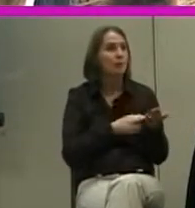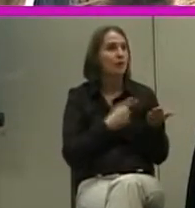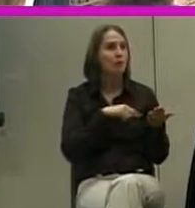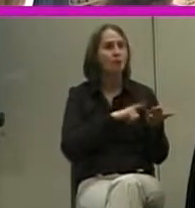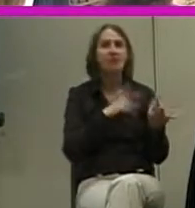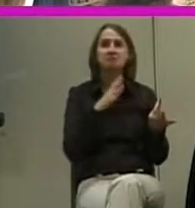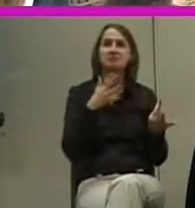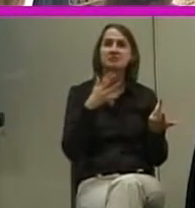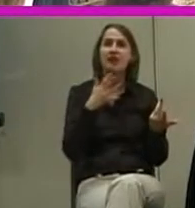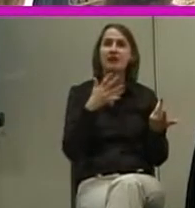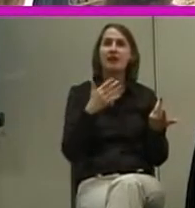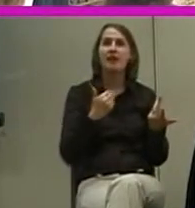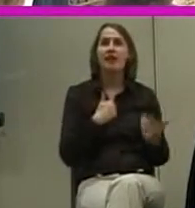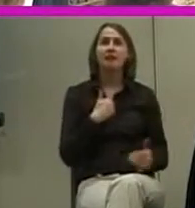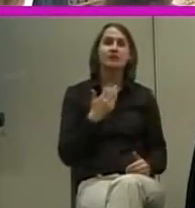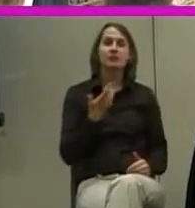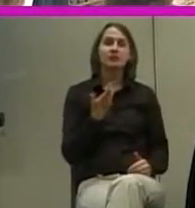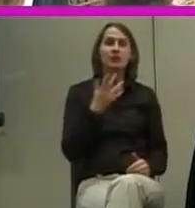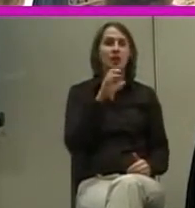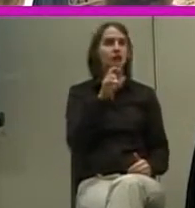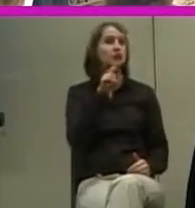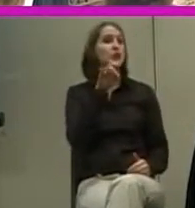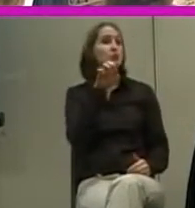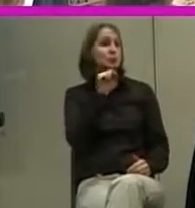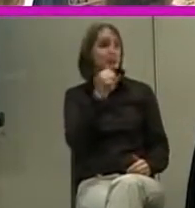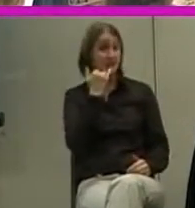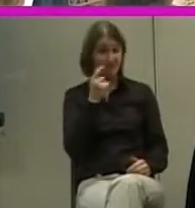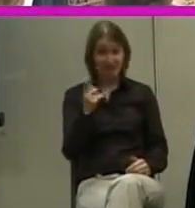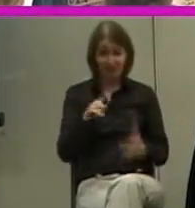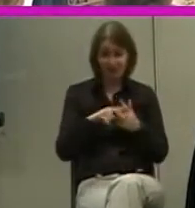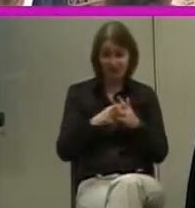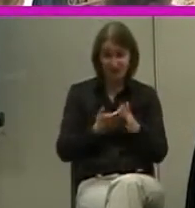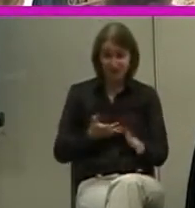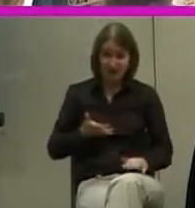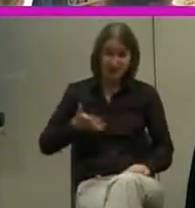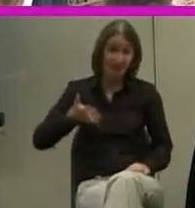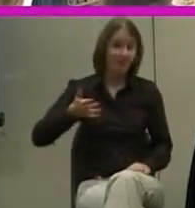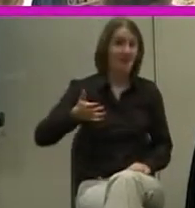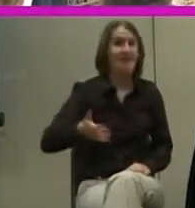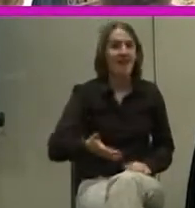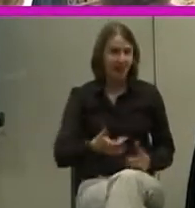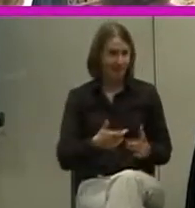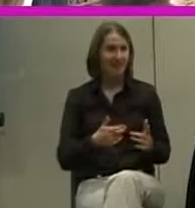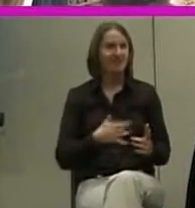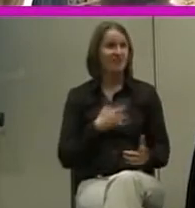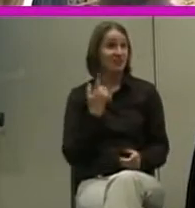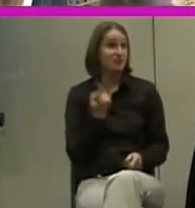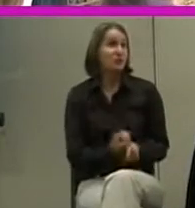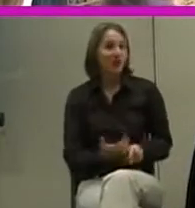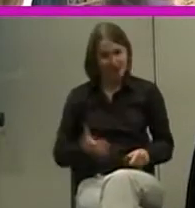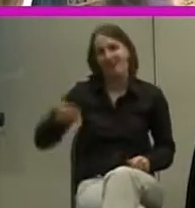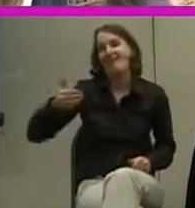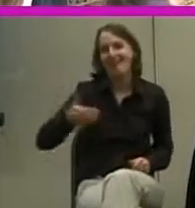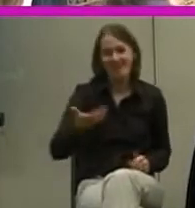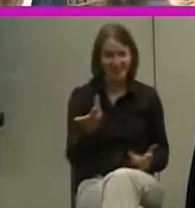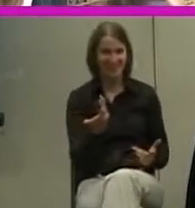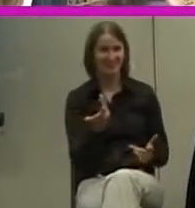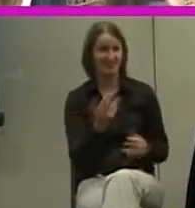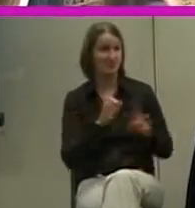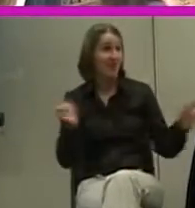kind of looking for cues. If they're starting to put their hand out, it just feels right. I don't know what it is, so I'm